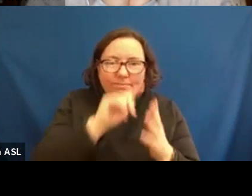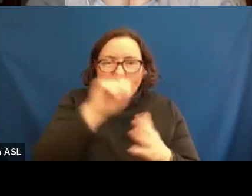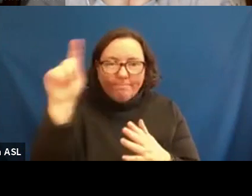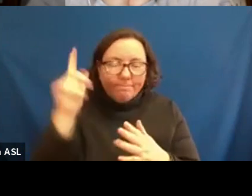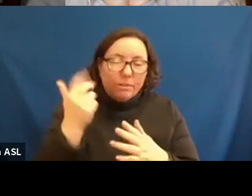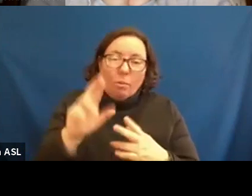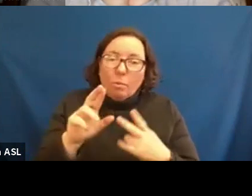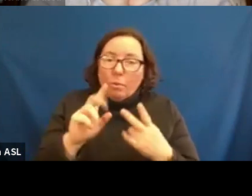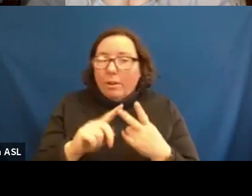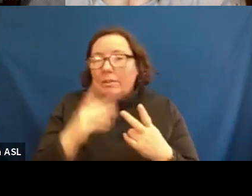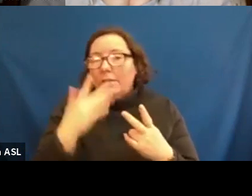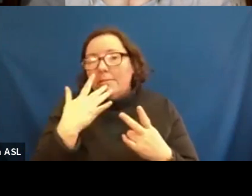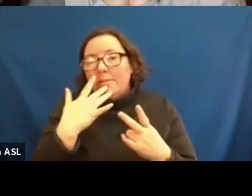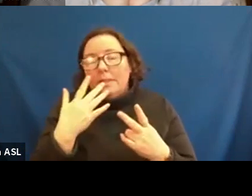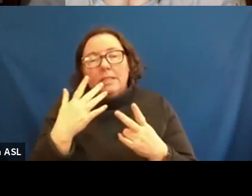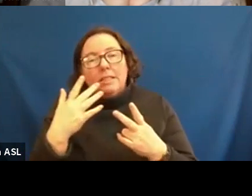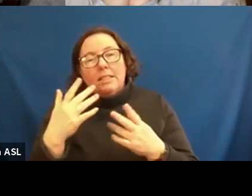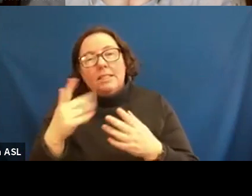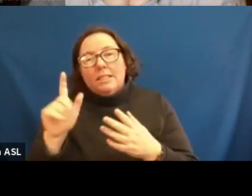or we want to understand,